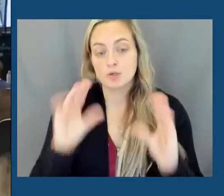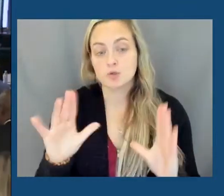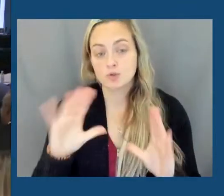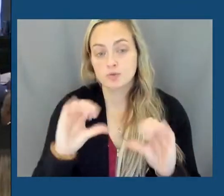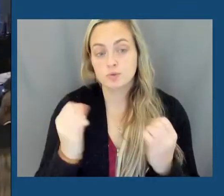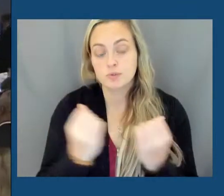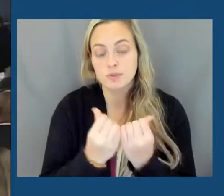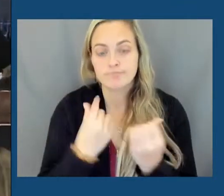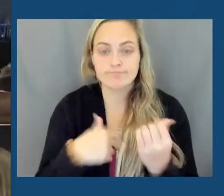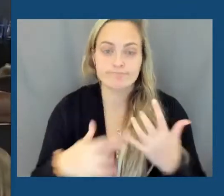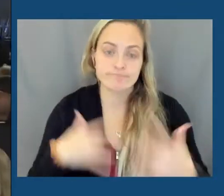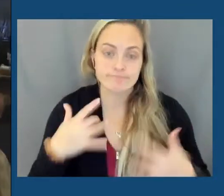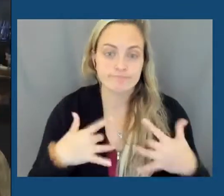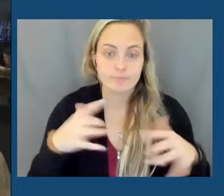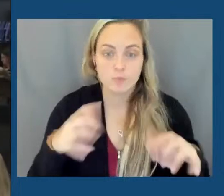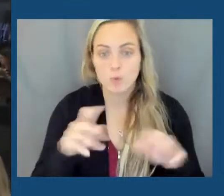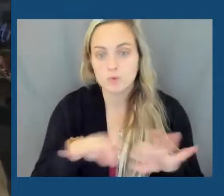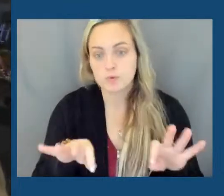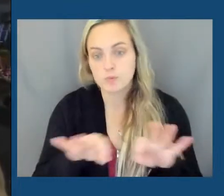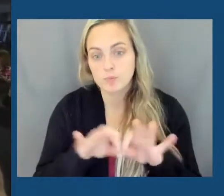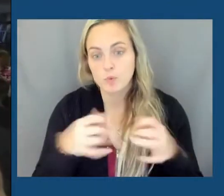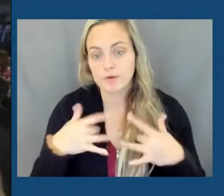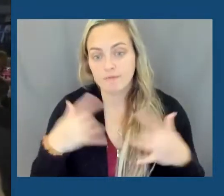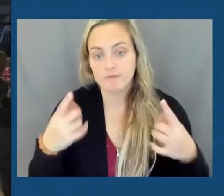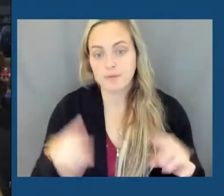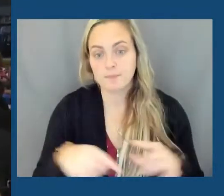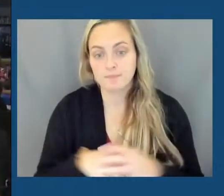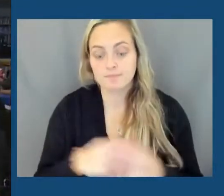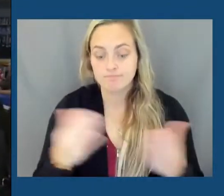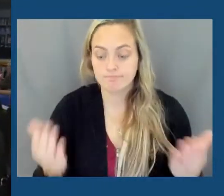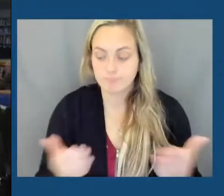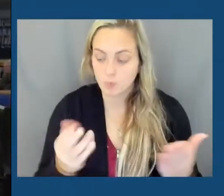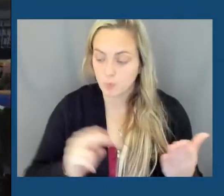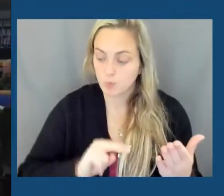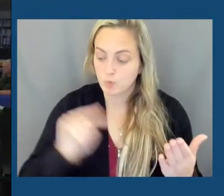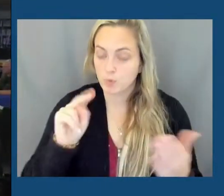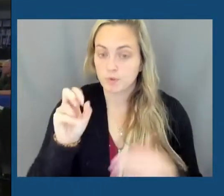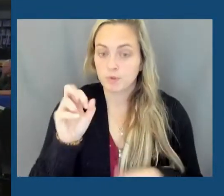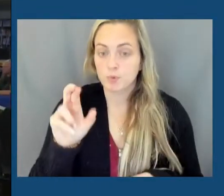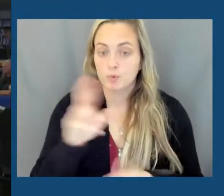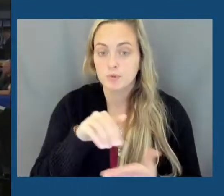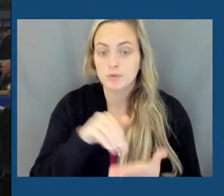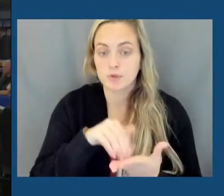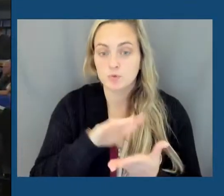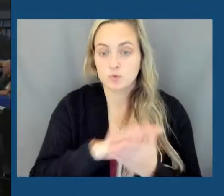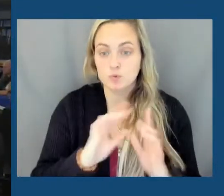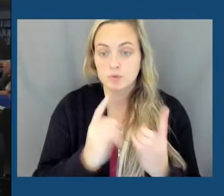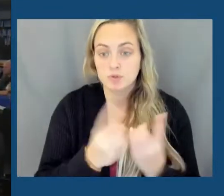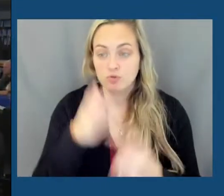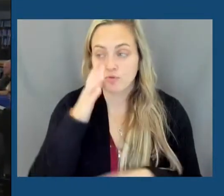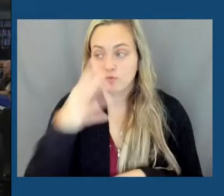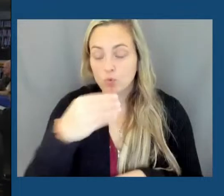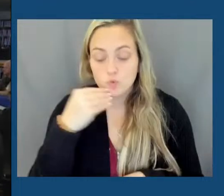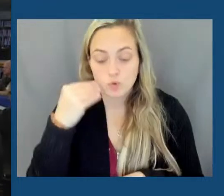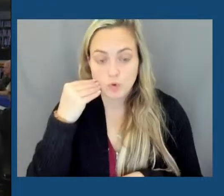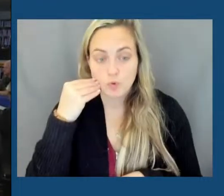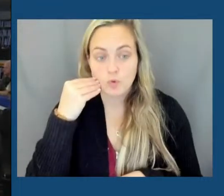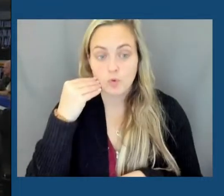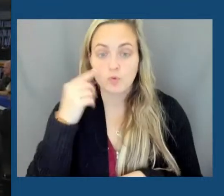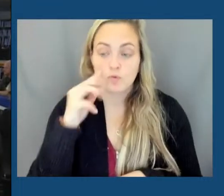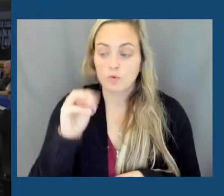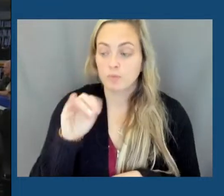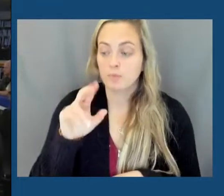We are excited to host this important event right here in North Syracuse Central School District, the future home of